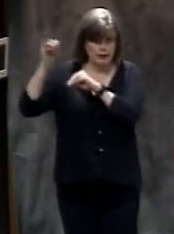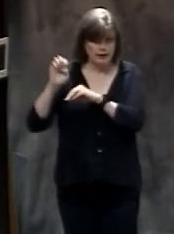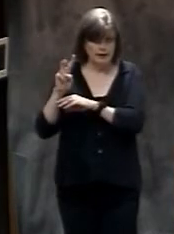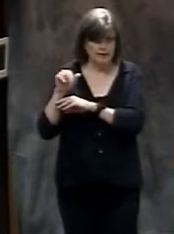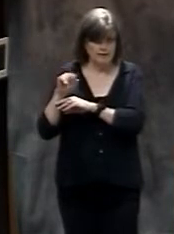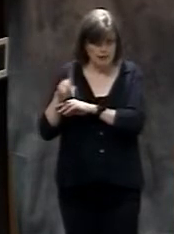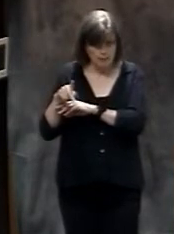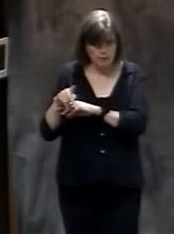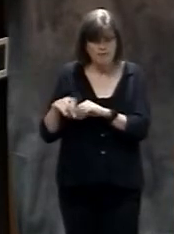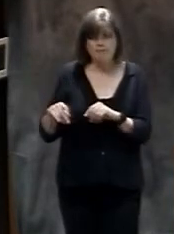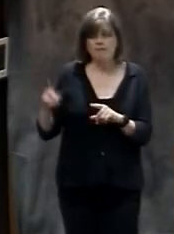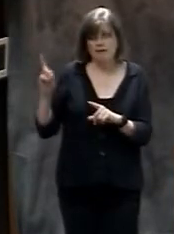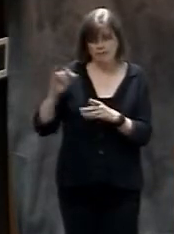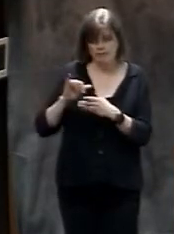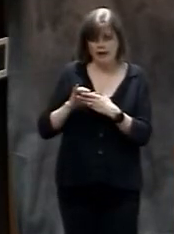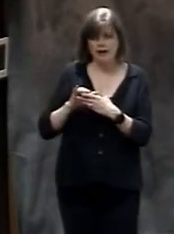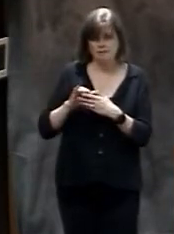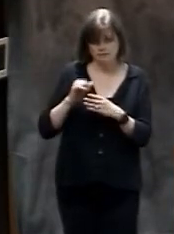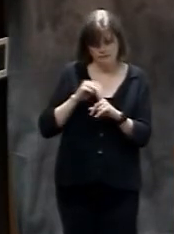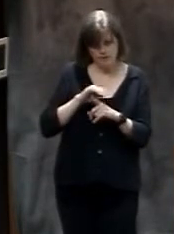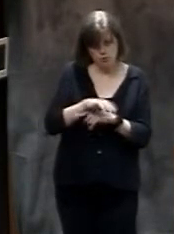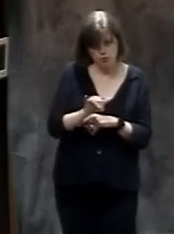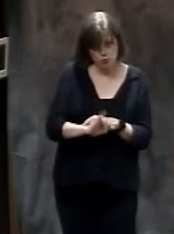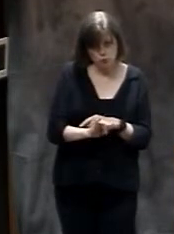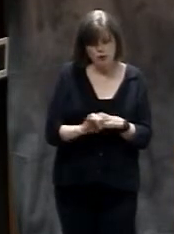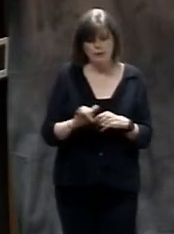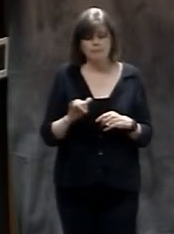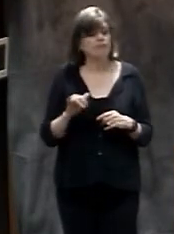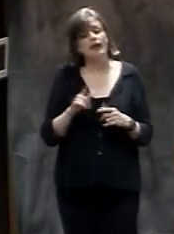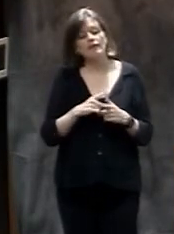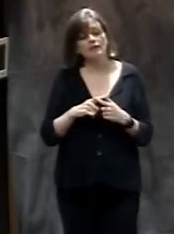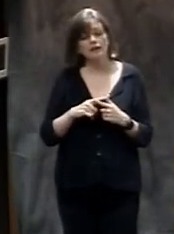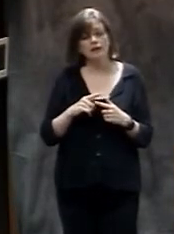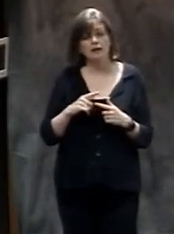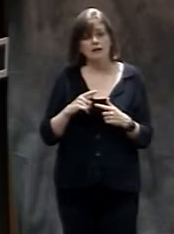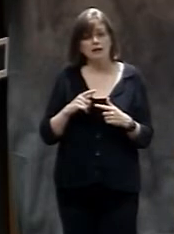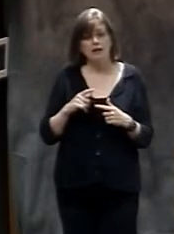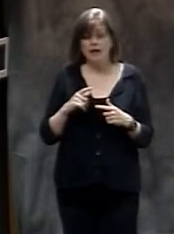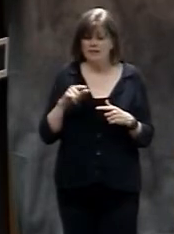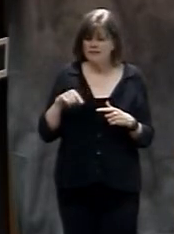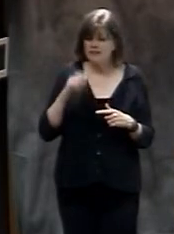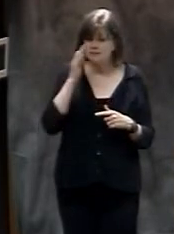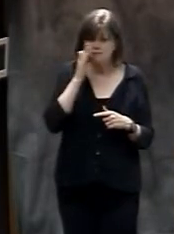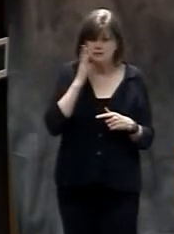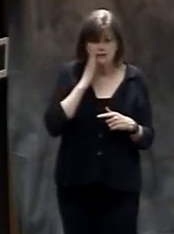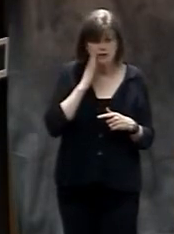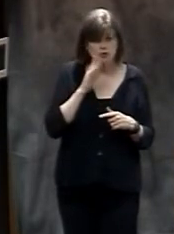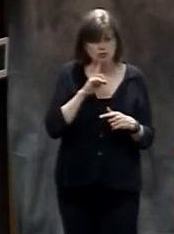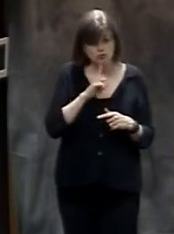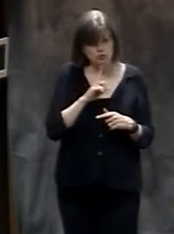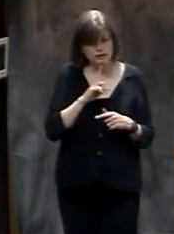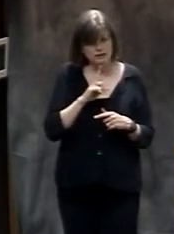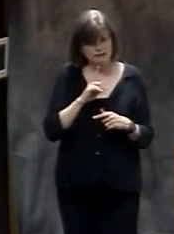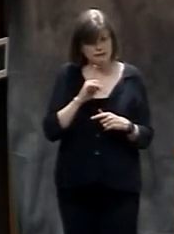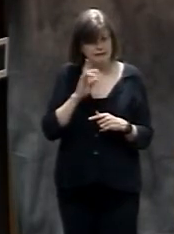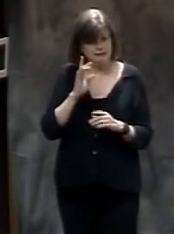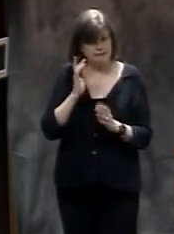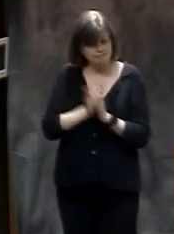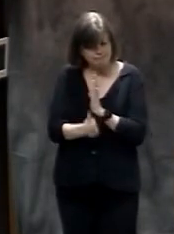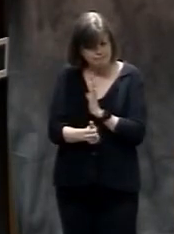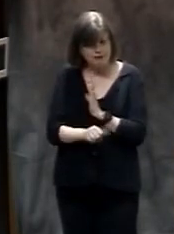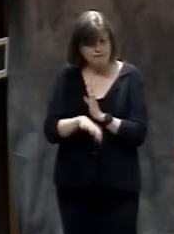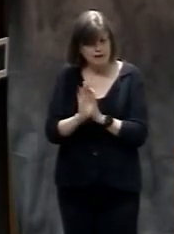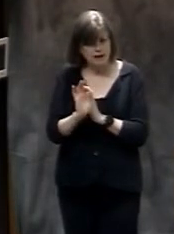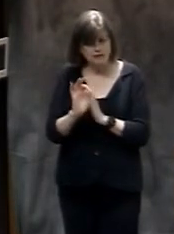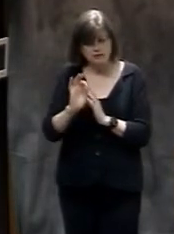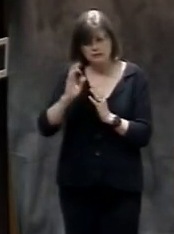out with rainfall. And then land cover is also important. These mosquitoes are really adept at finding shady areas or sheltered areas and otherwise